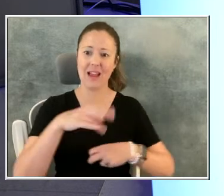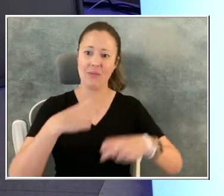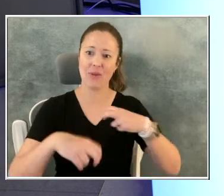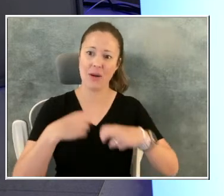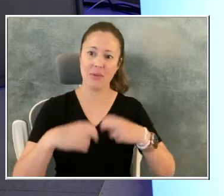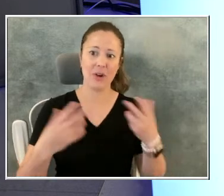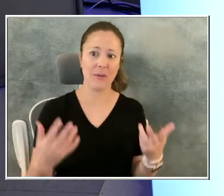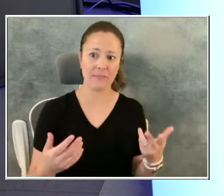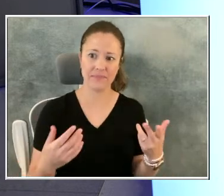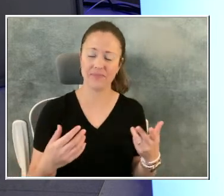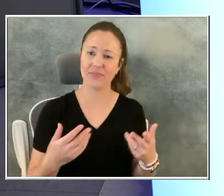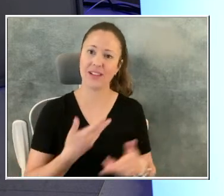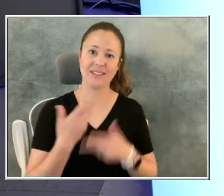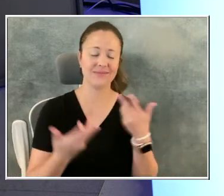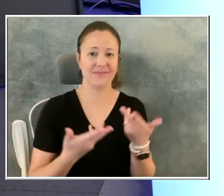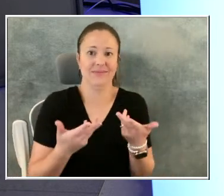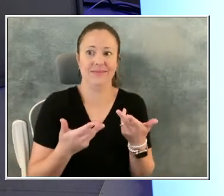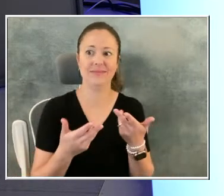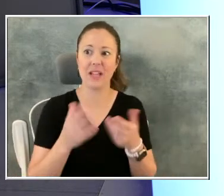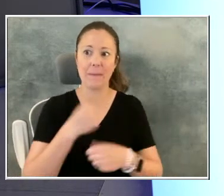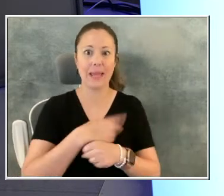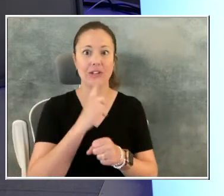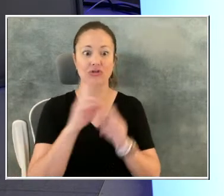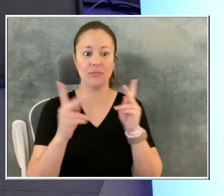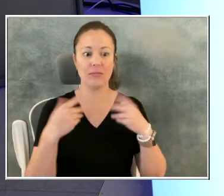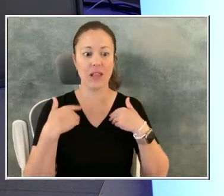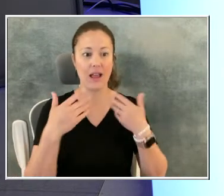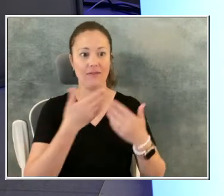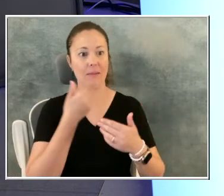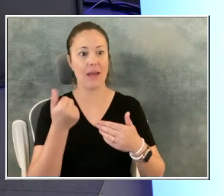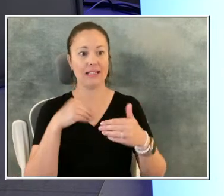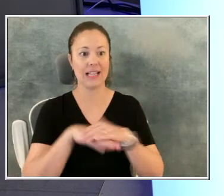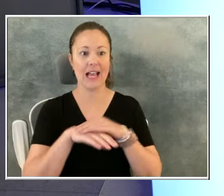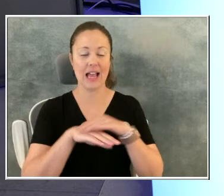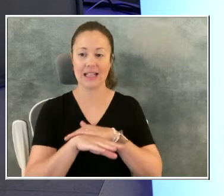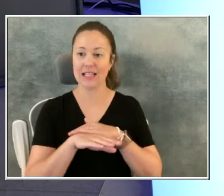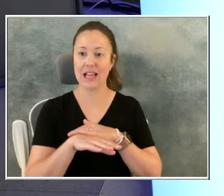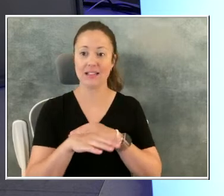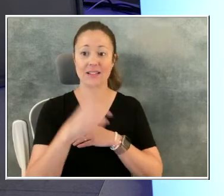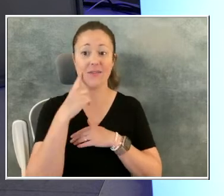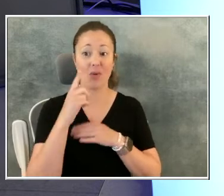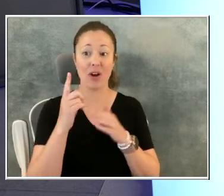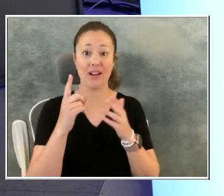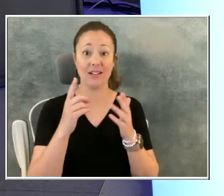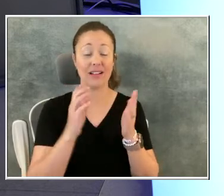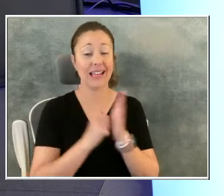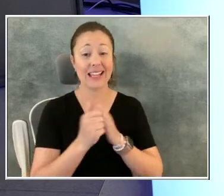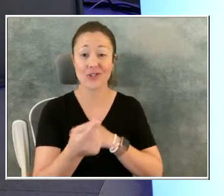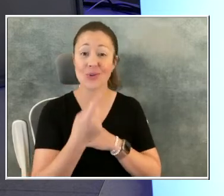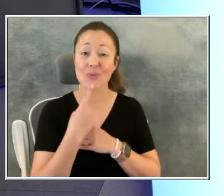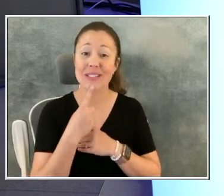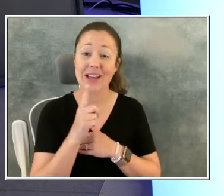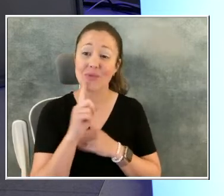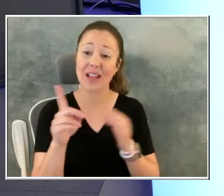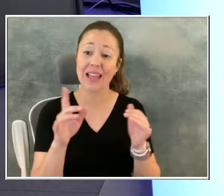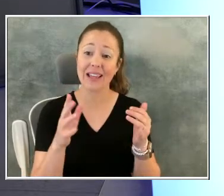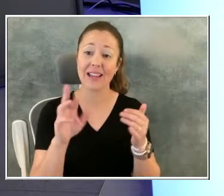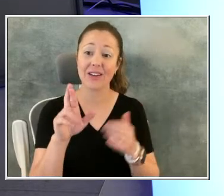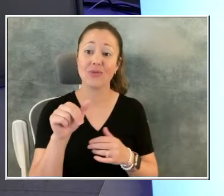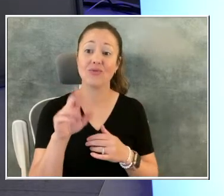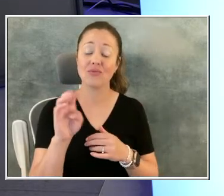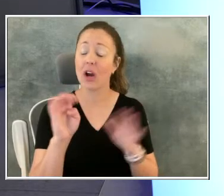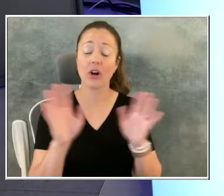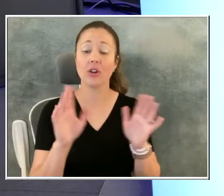we heading with that? Making sure that people have the best access to a cancer that you said off the top so very rare, or so